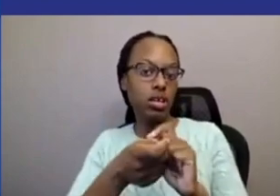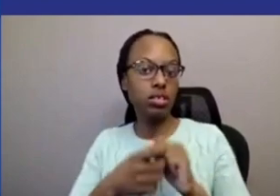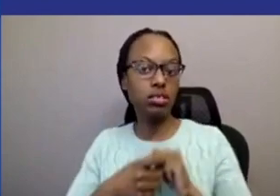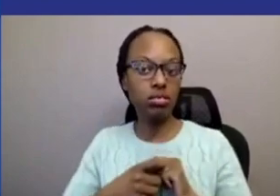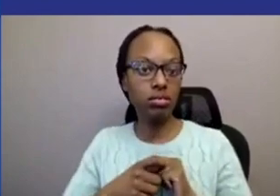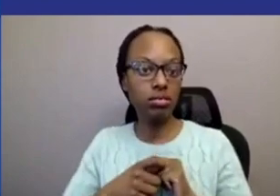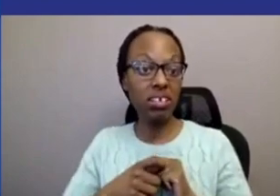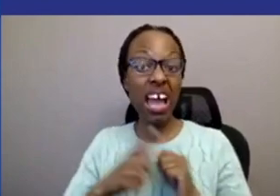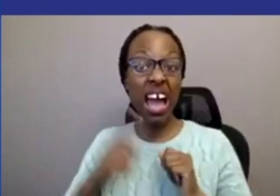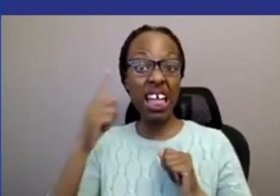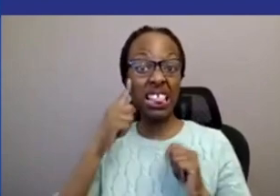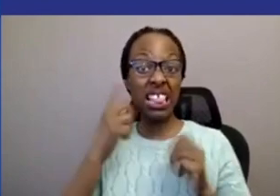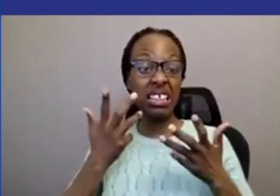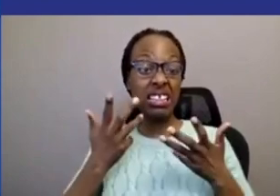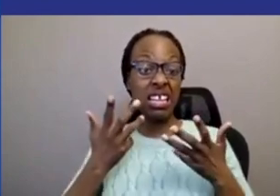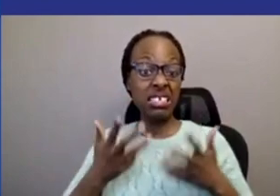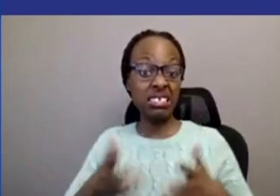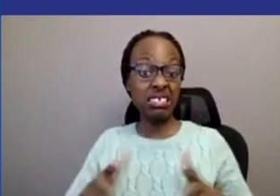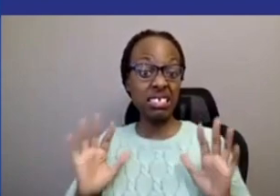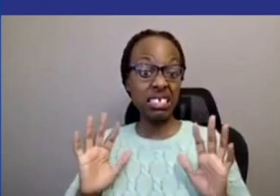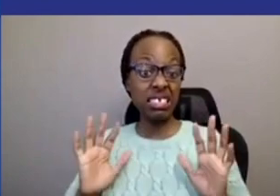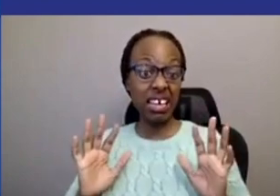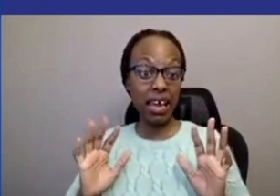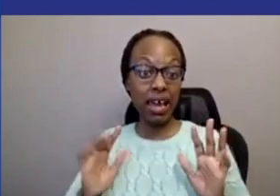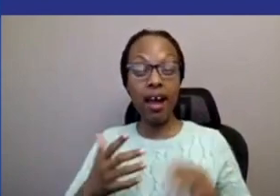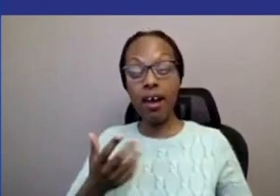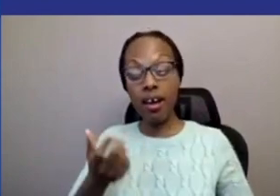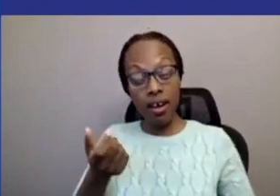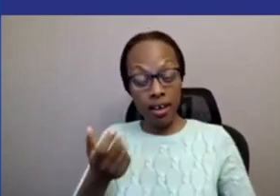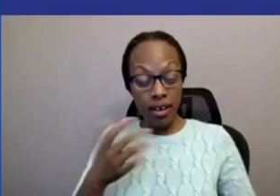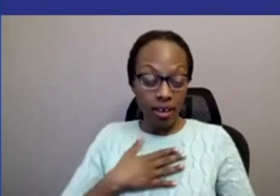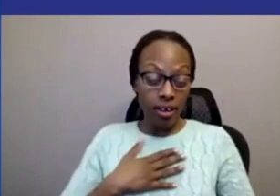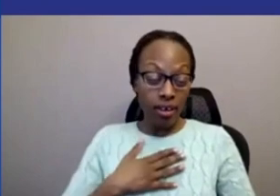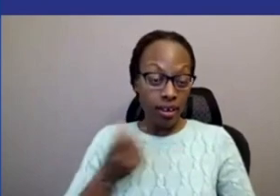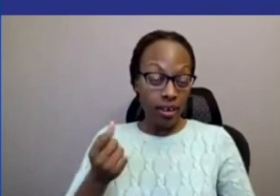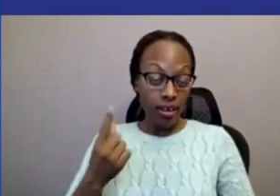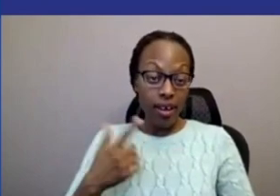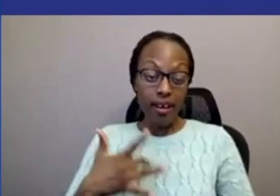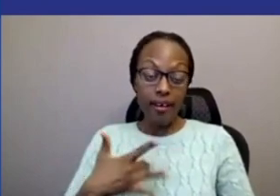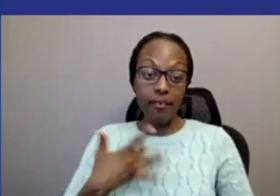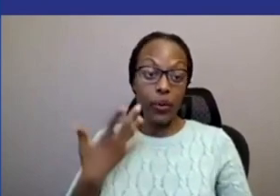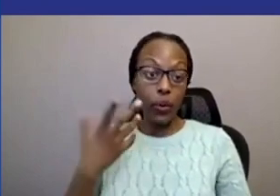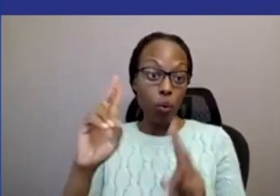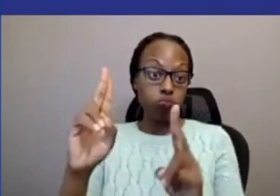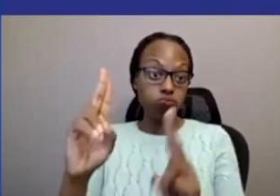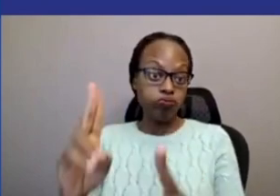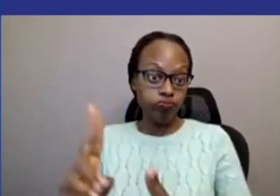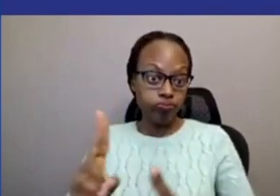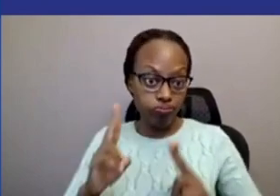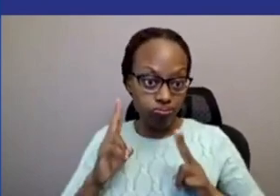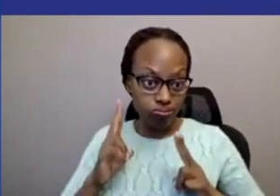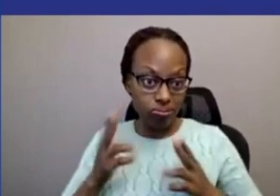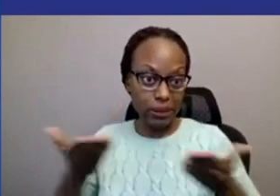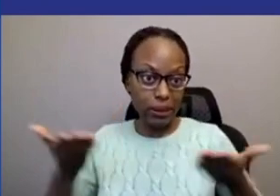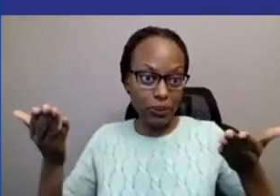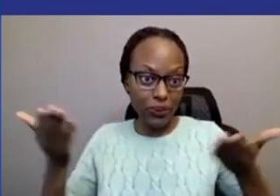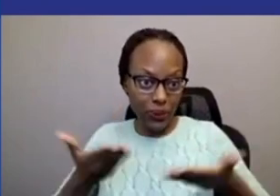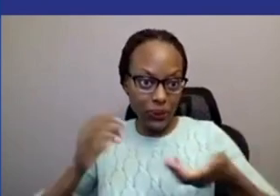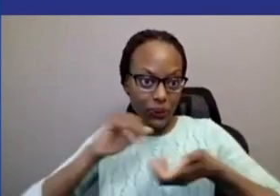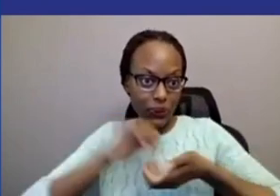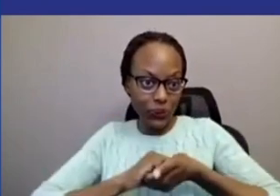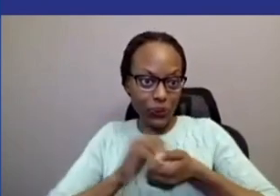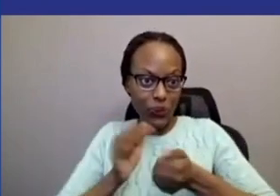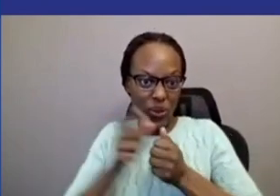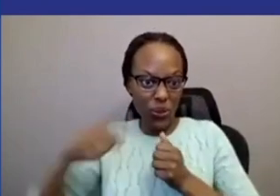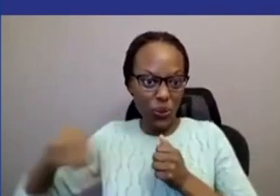it, folks. I cannot tell you how honored I am to have sat with all of you on this panel